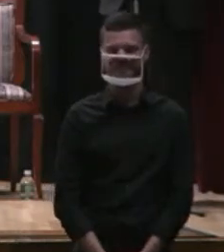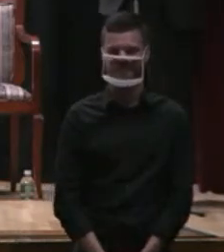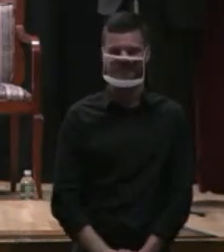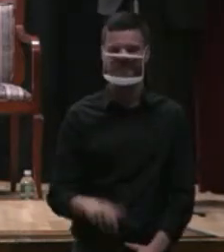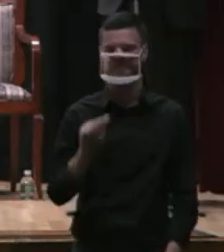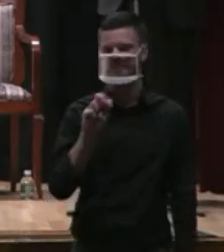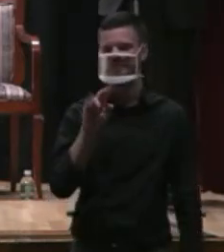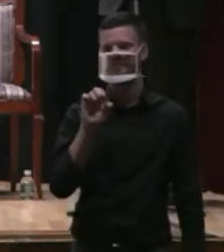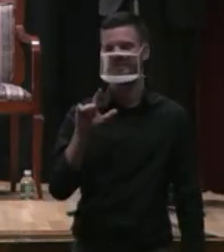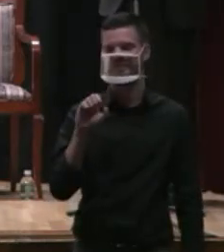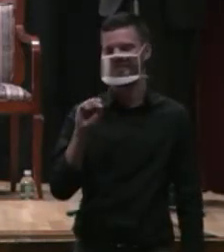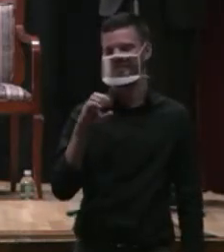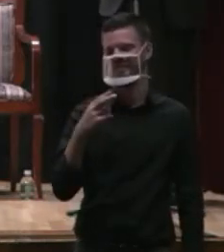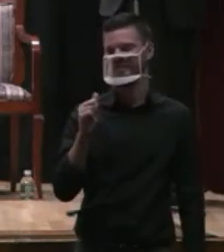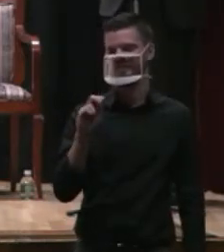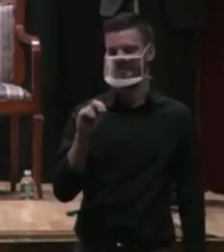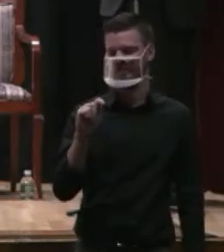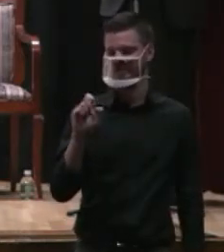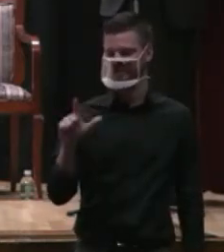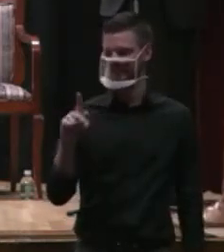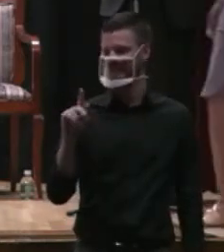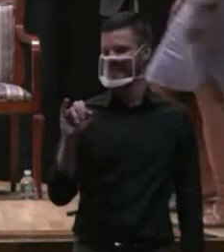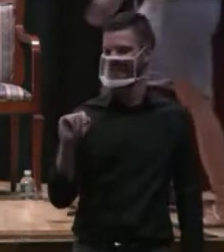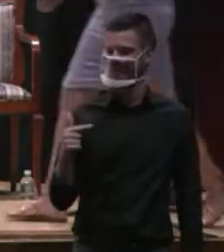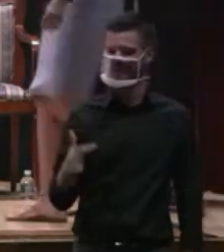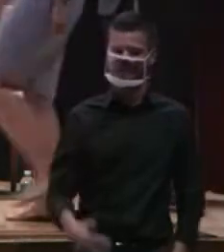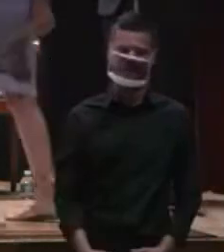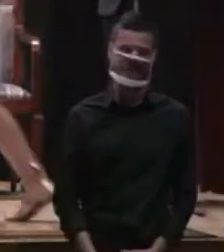Ariel Chantel King.